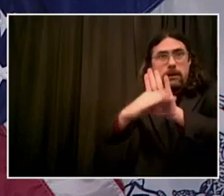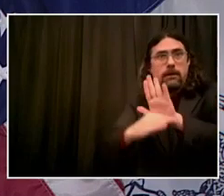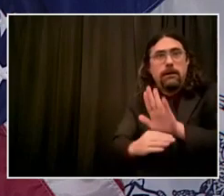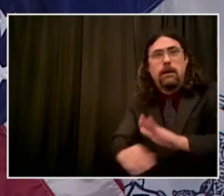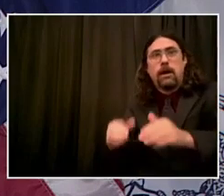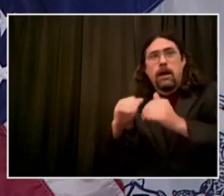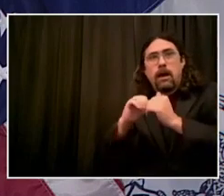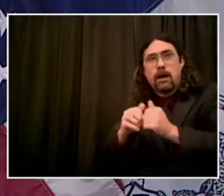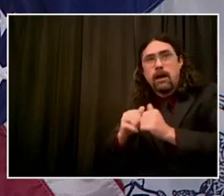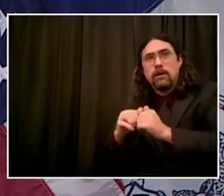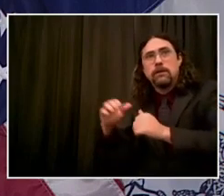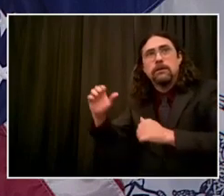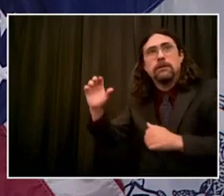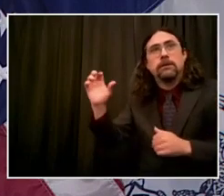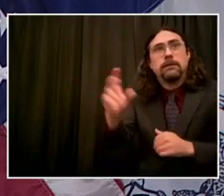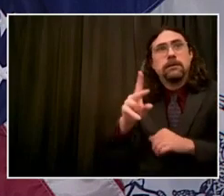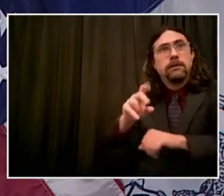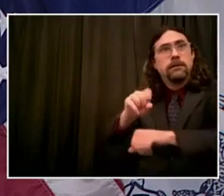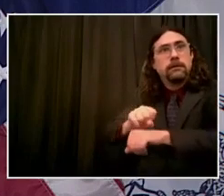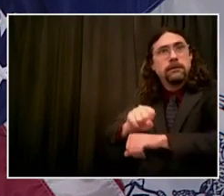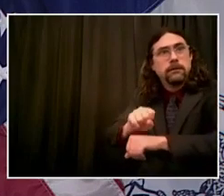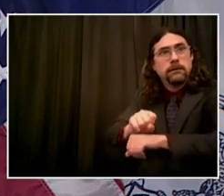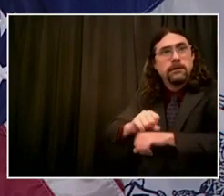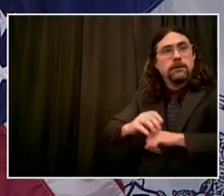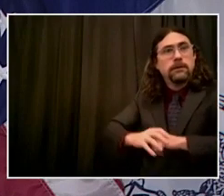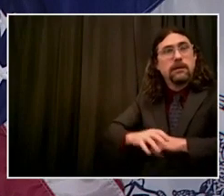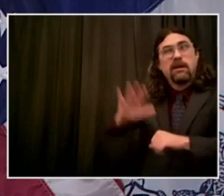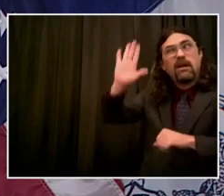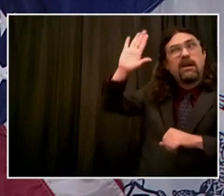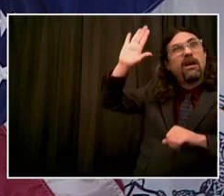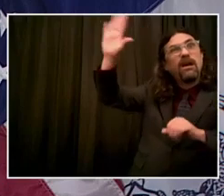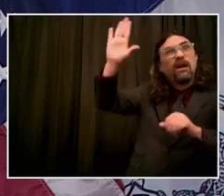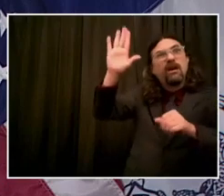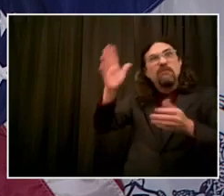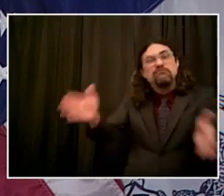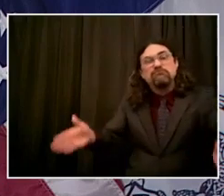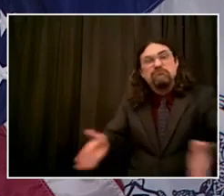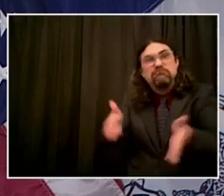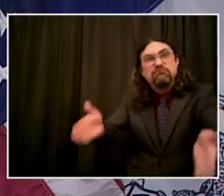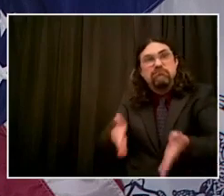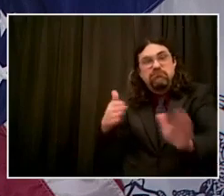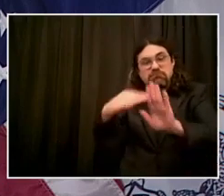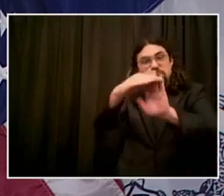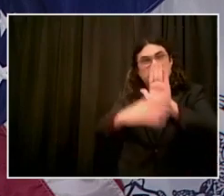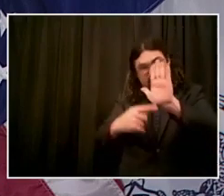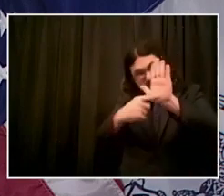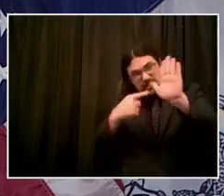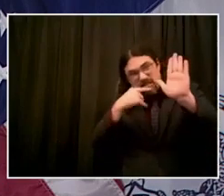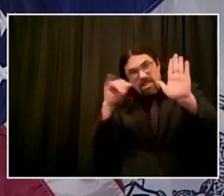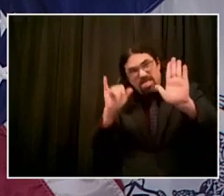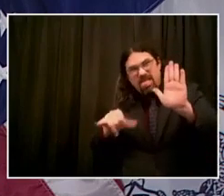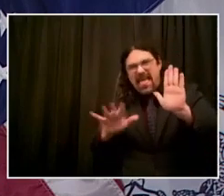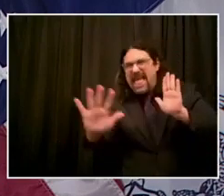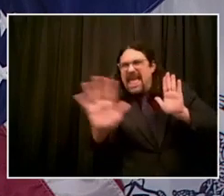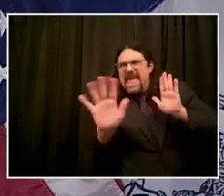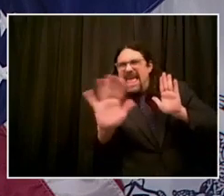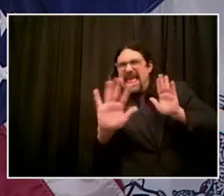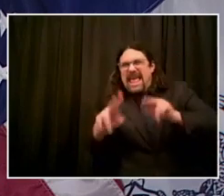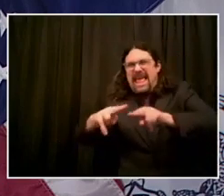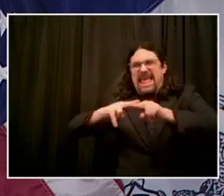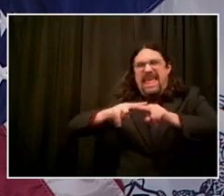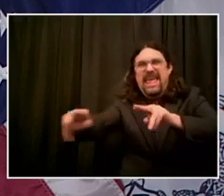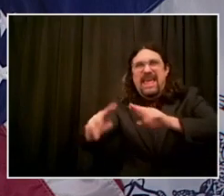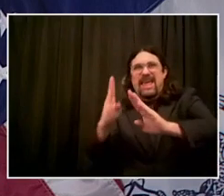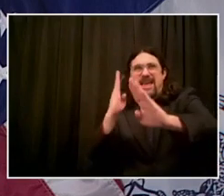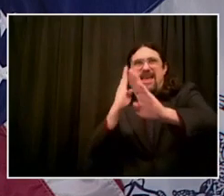federal government when it errs. So what do you think of those recommendations that explicitly encourage New Yorkers to drive? And I'd like to ask